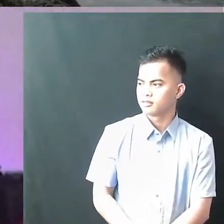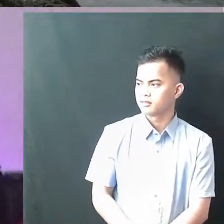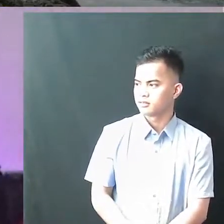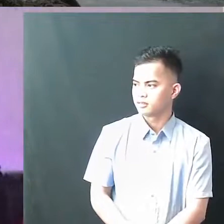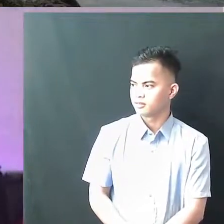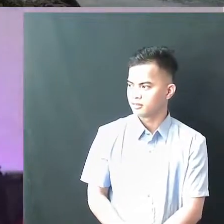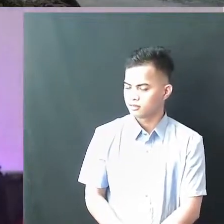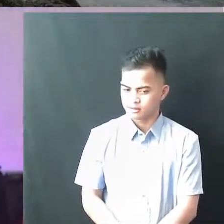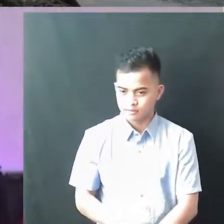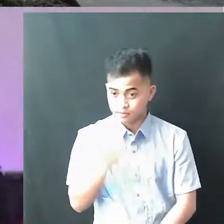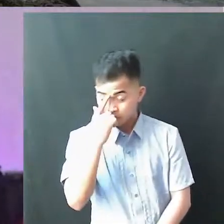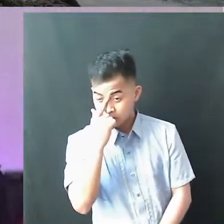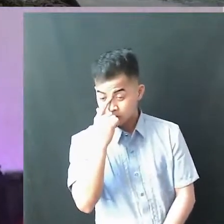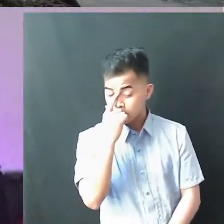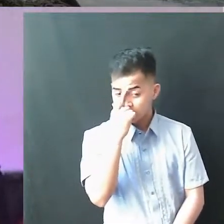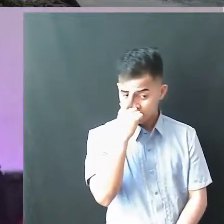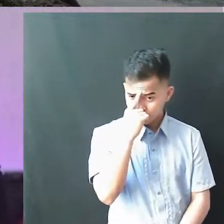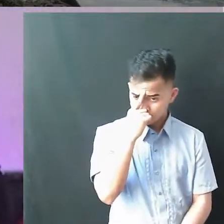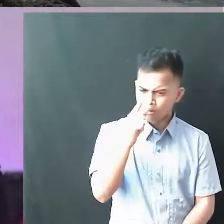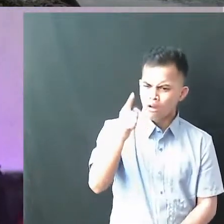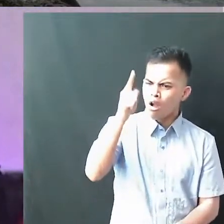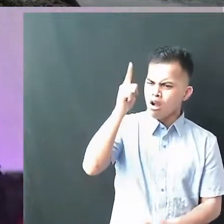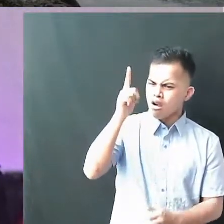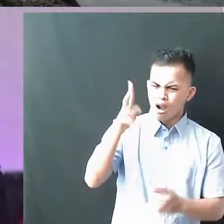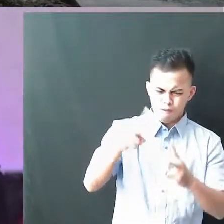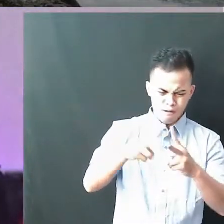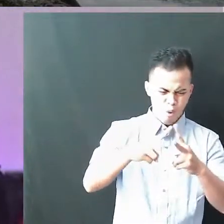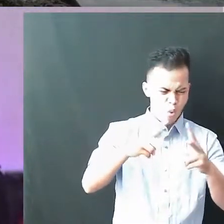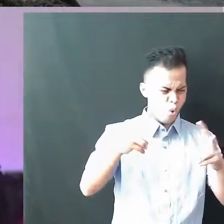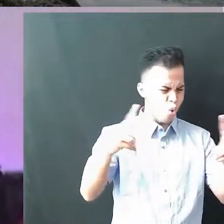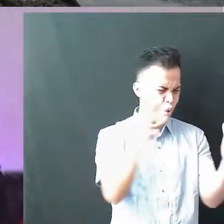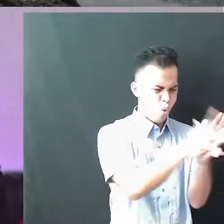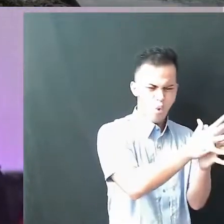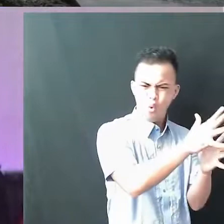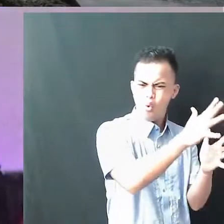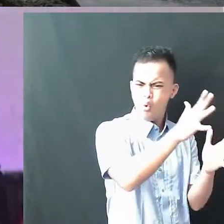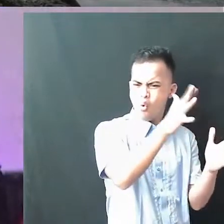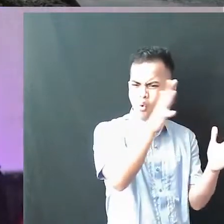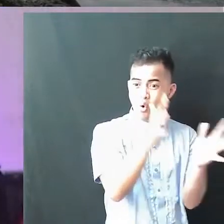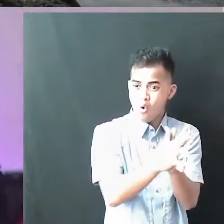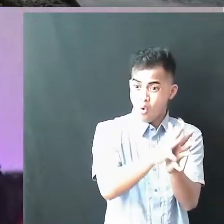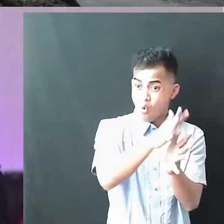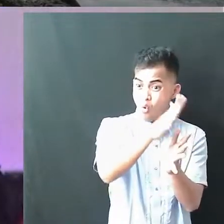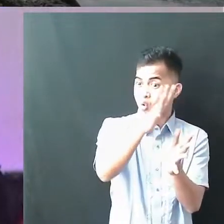That he would grant you, according to the riches of his glory, to be strengthened with might by his